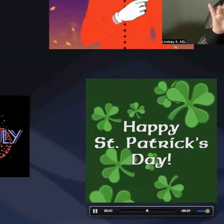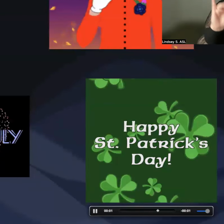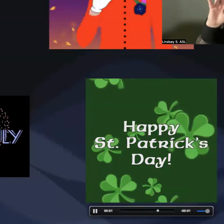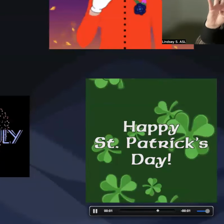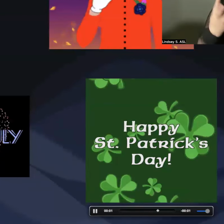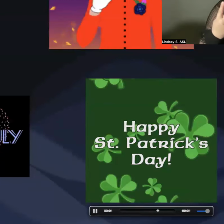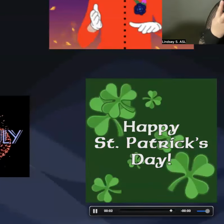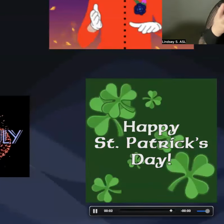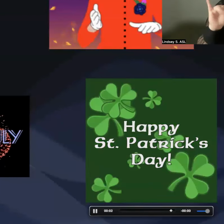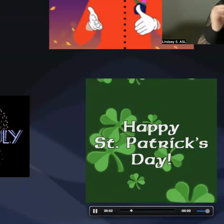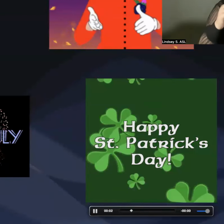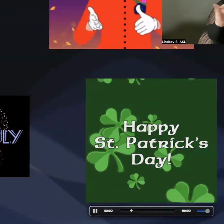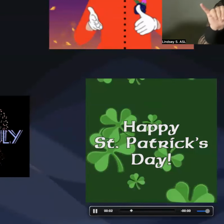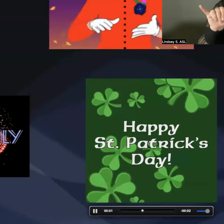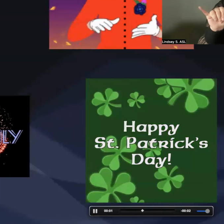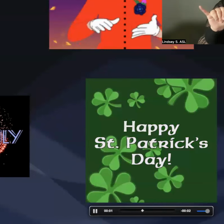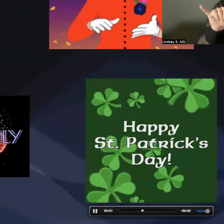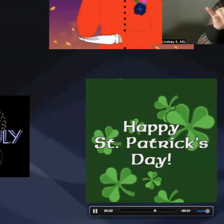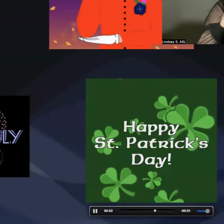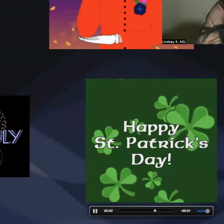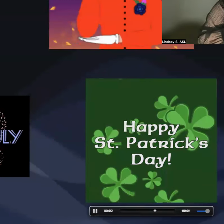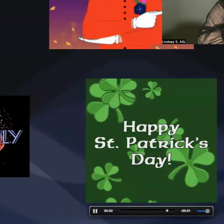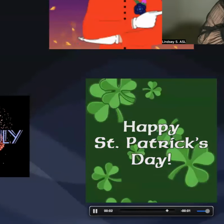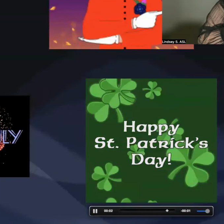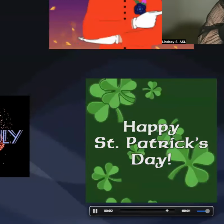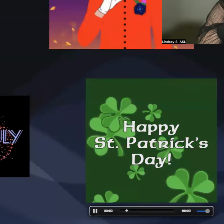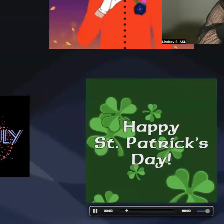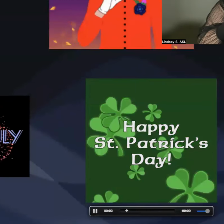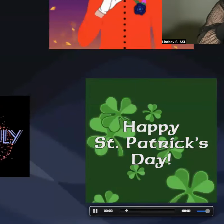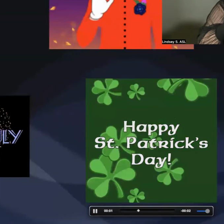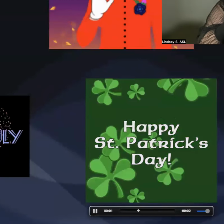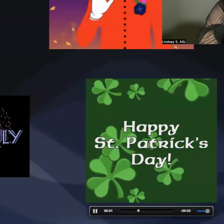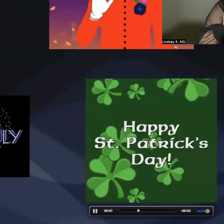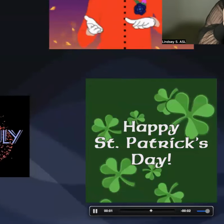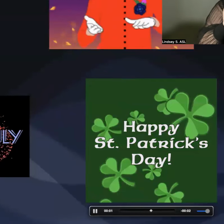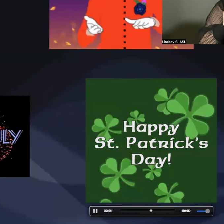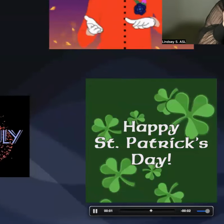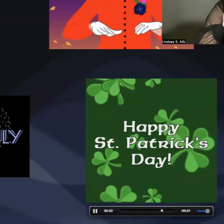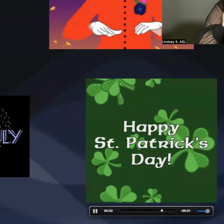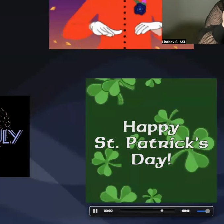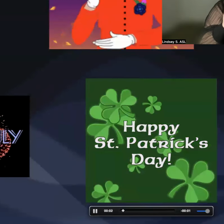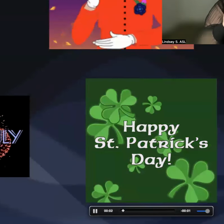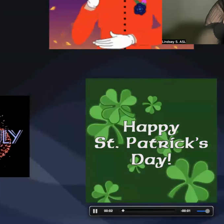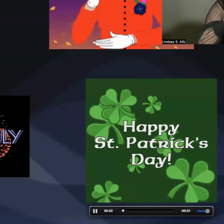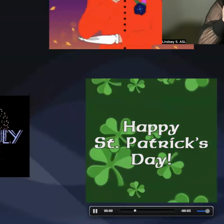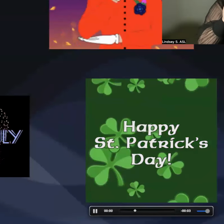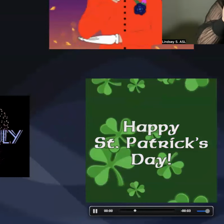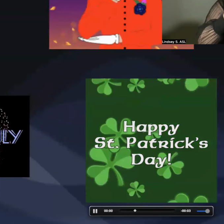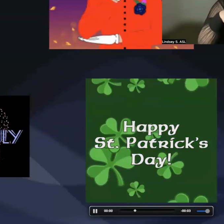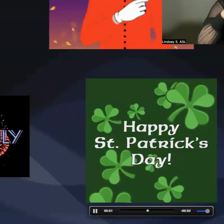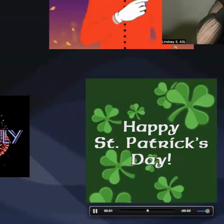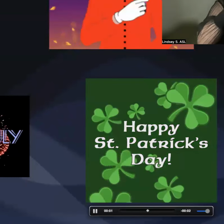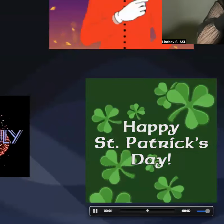spell July, but 4th of July. We have Dia de los Muertos. What